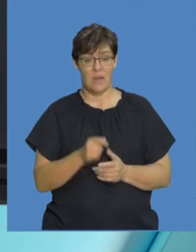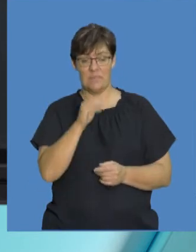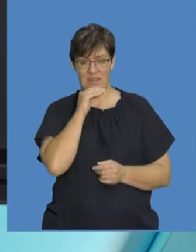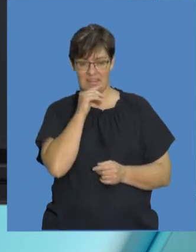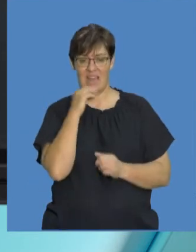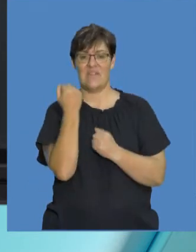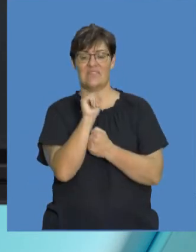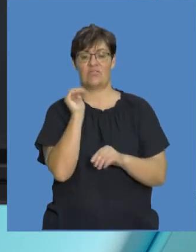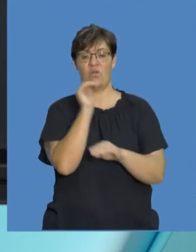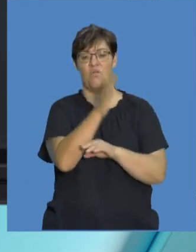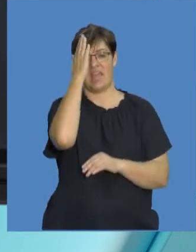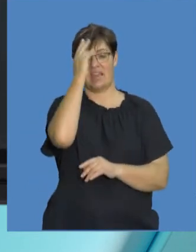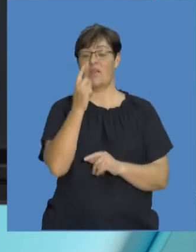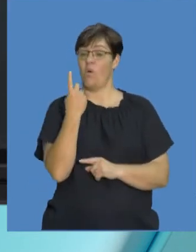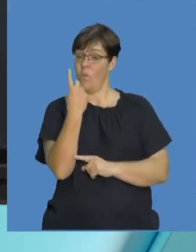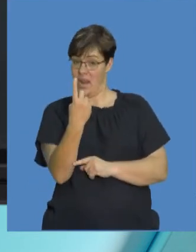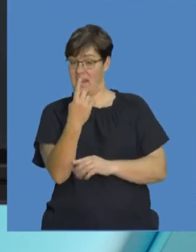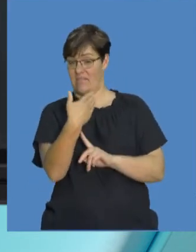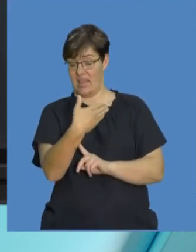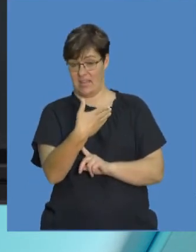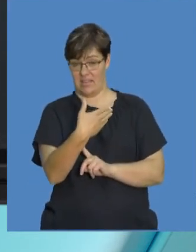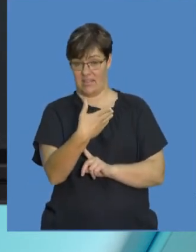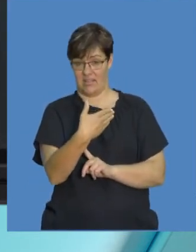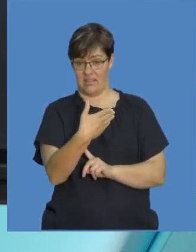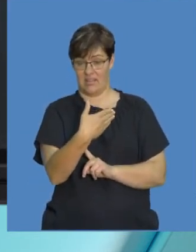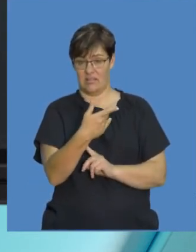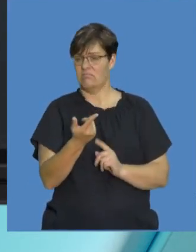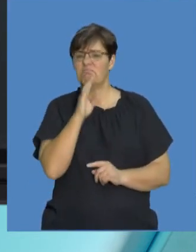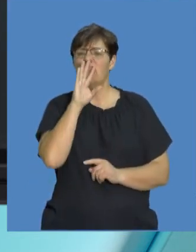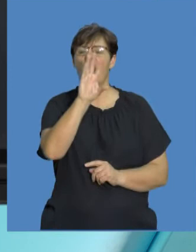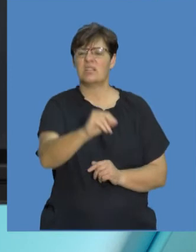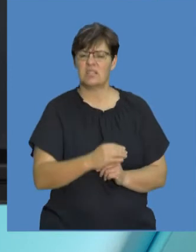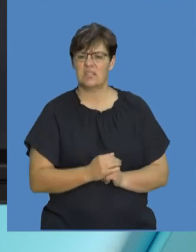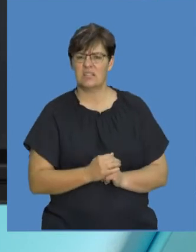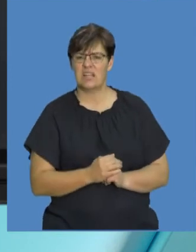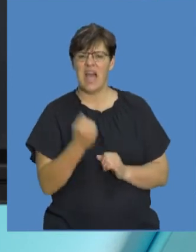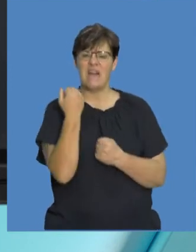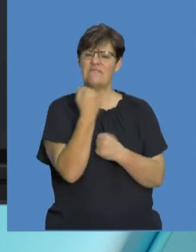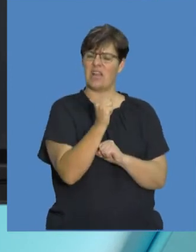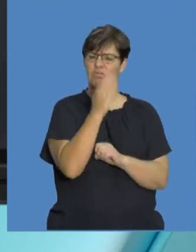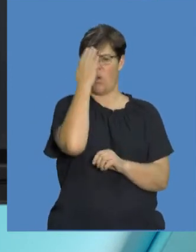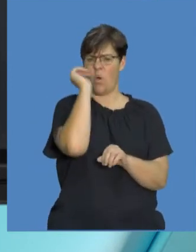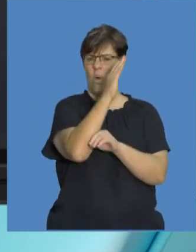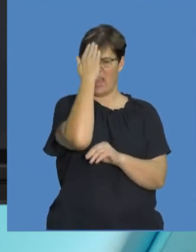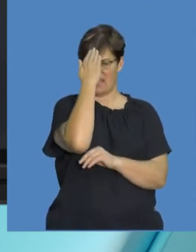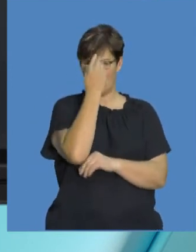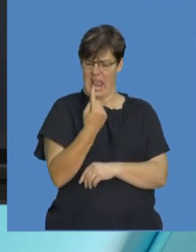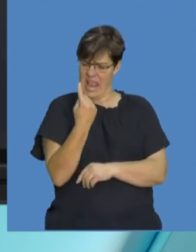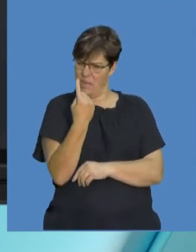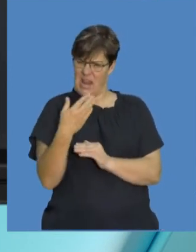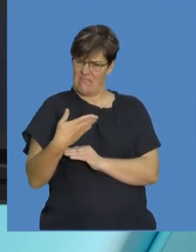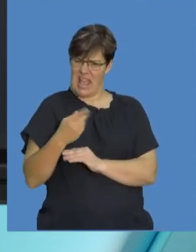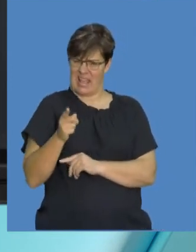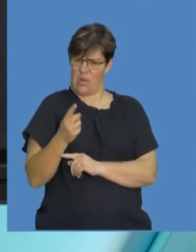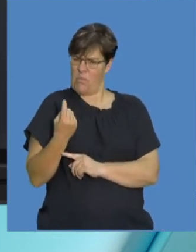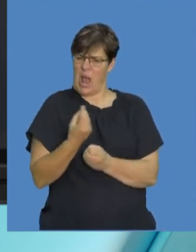give you your factory overhead cost per unit. In other words, if you are asked how much of factory overheads went into